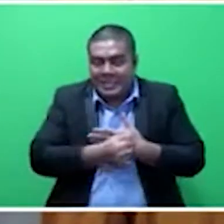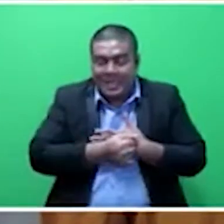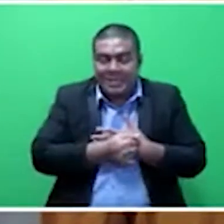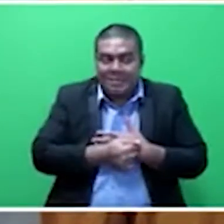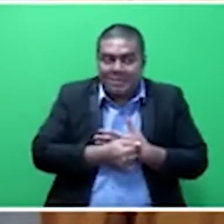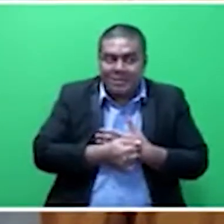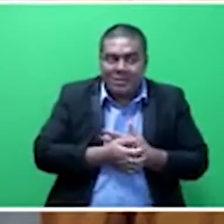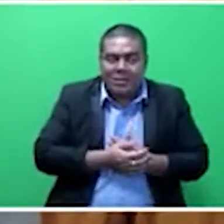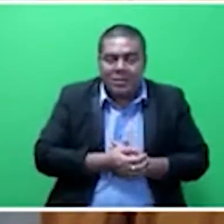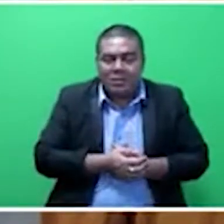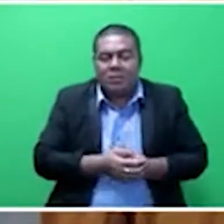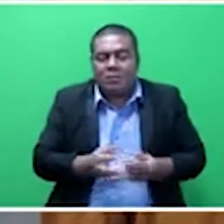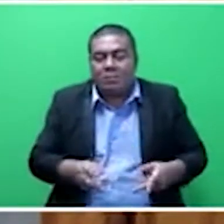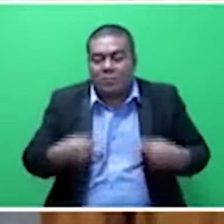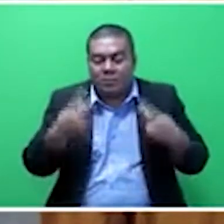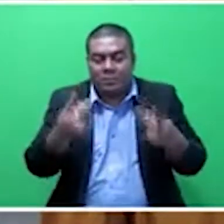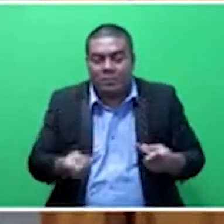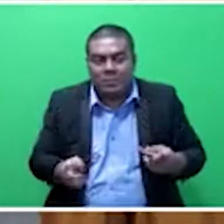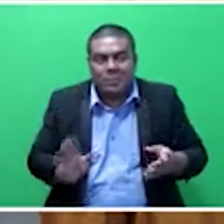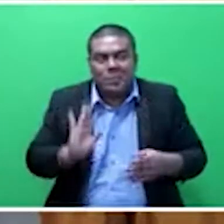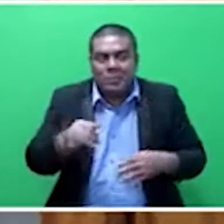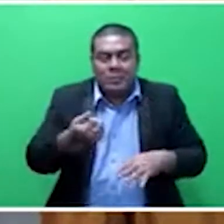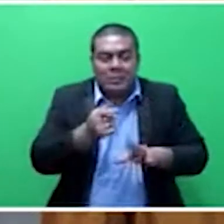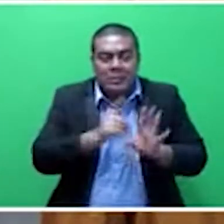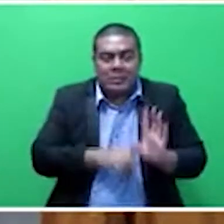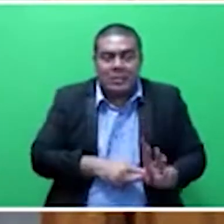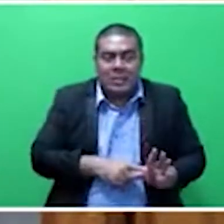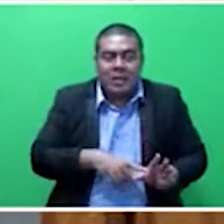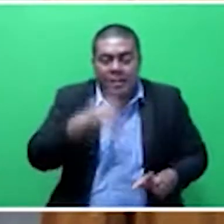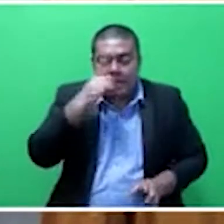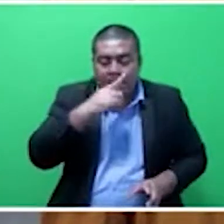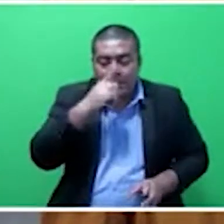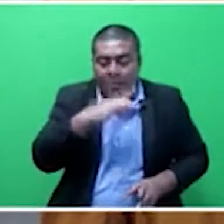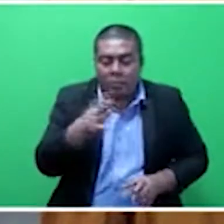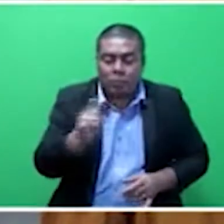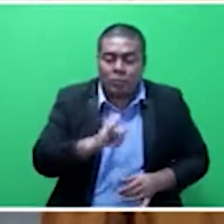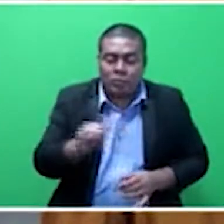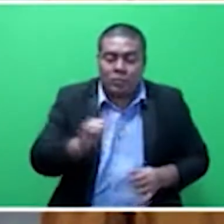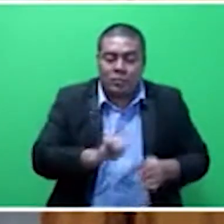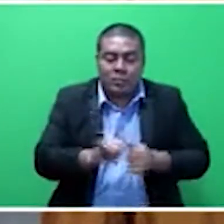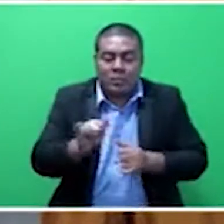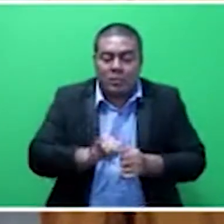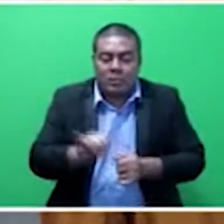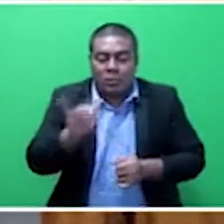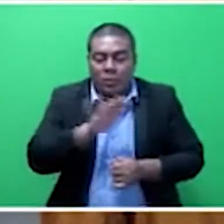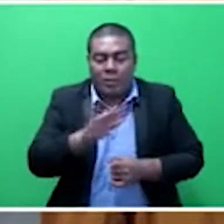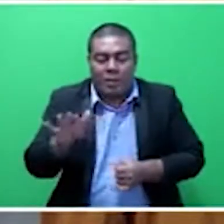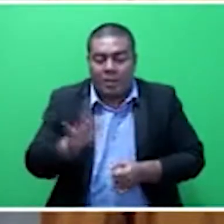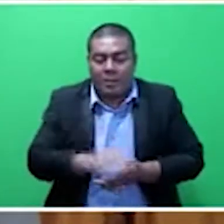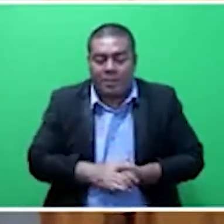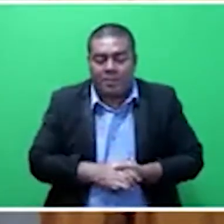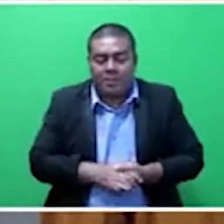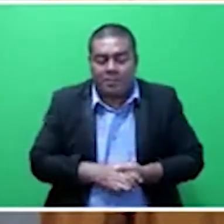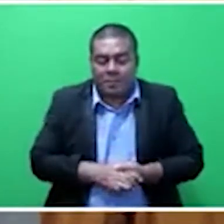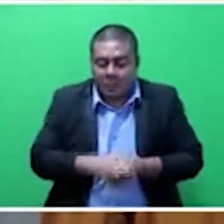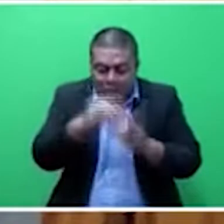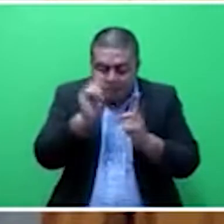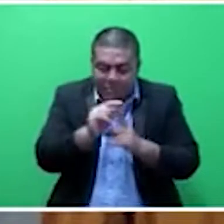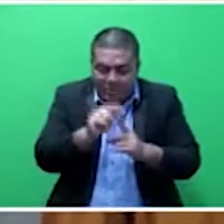which this government has been providing over the years to our people, which matters them the most, is expressly addressed in this